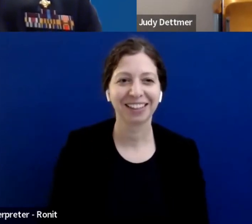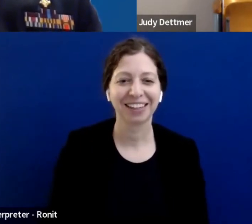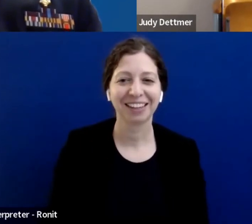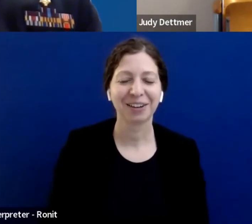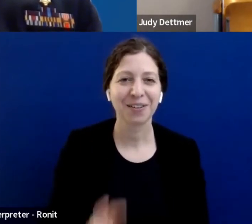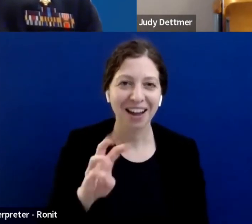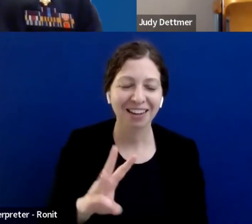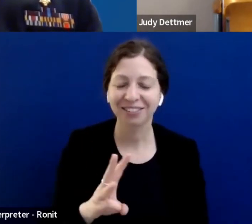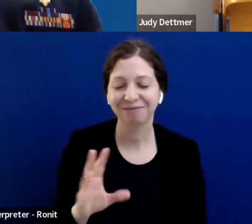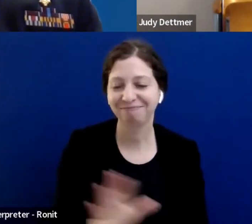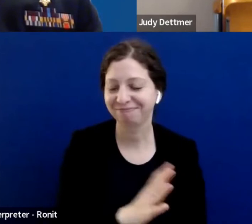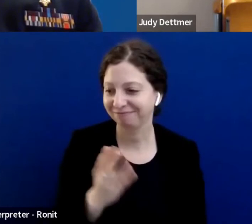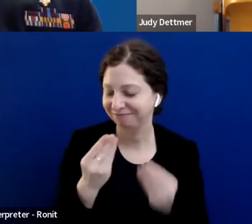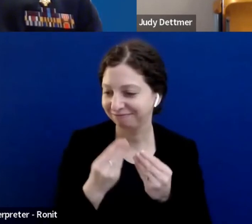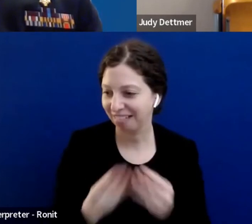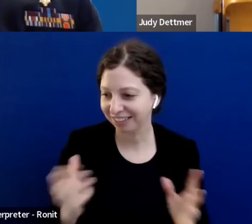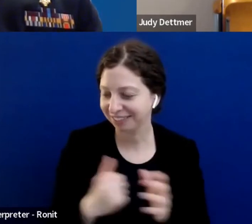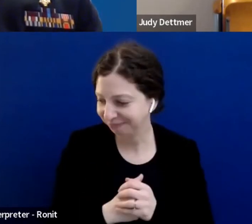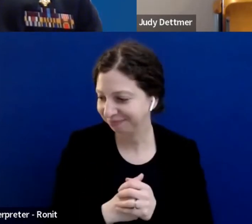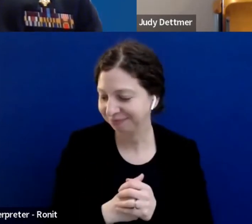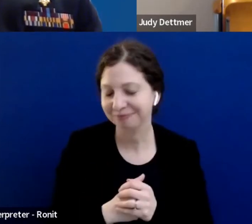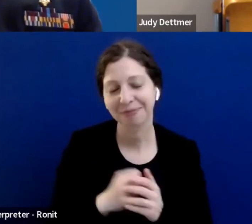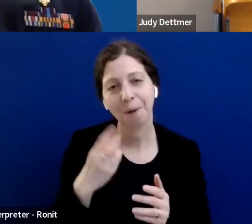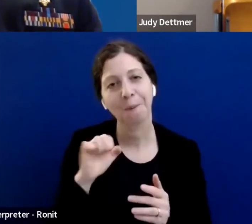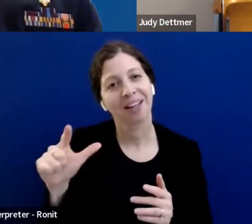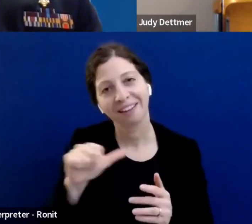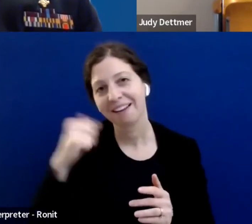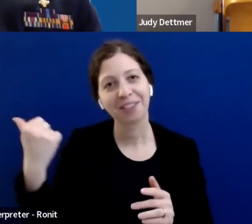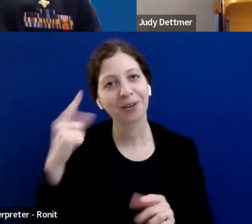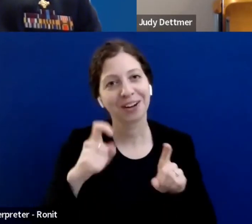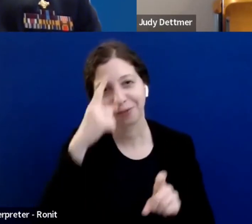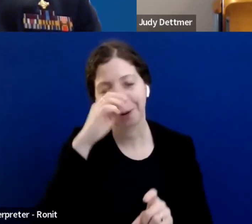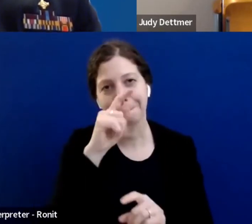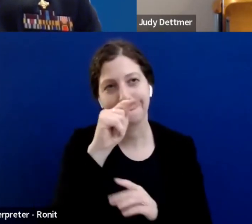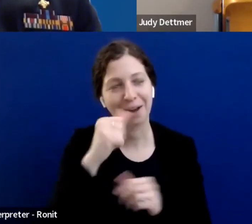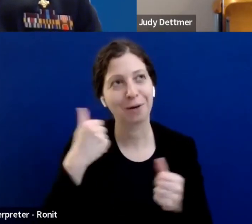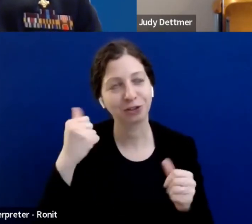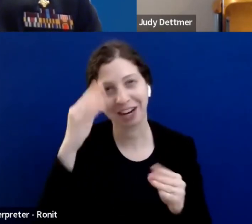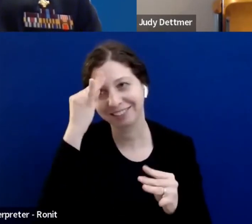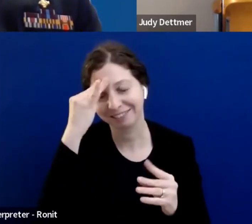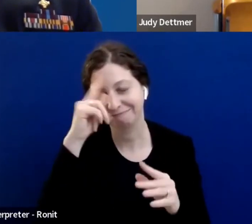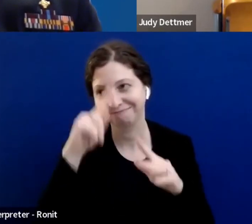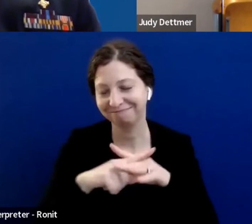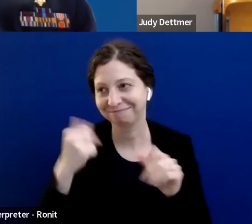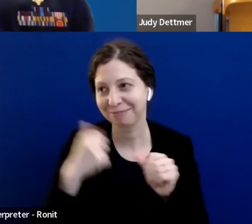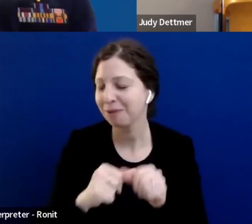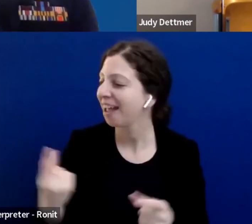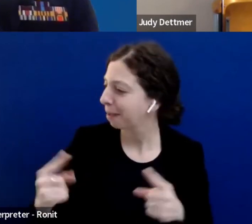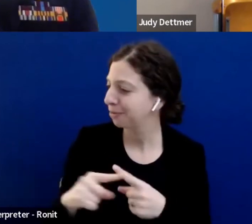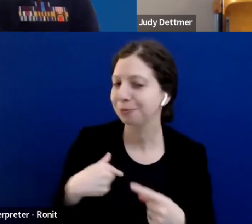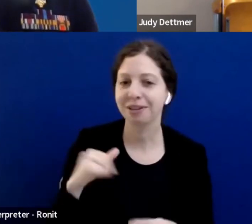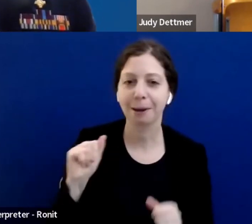Wow, totally lost it. Oh, well. Other questions for Matt while I try to drudge up the one I just... It happens to me all the